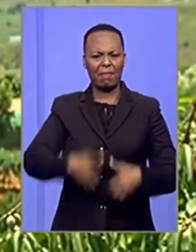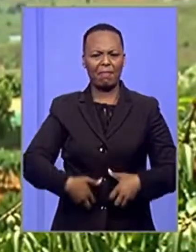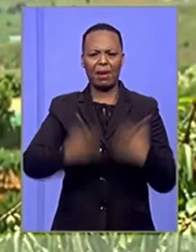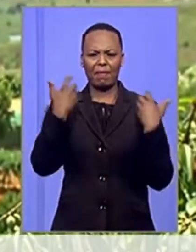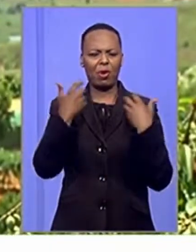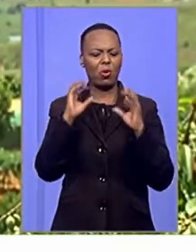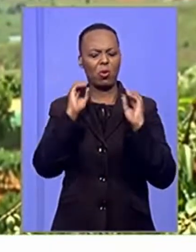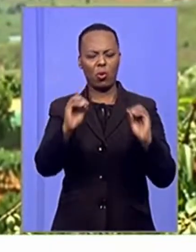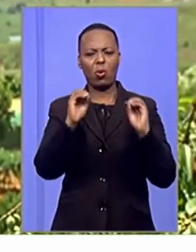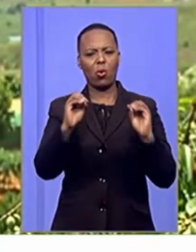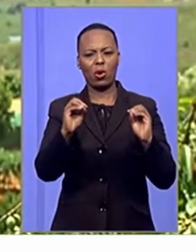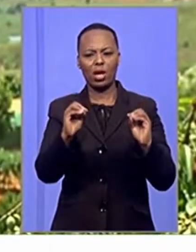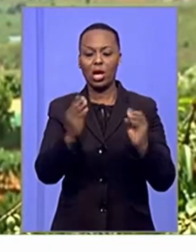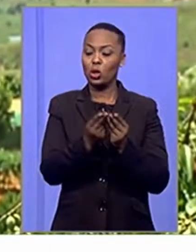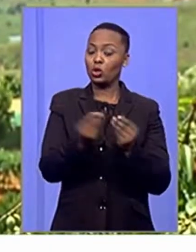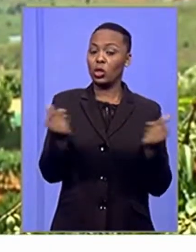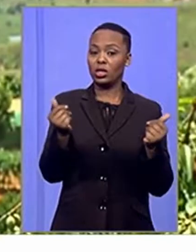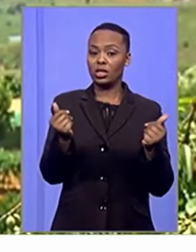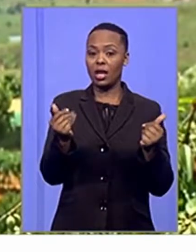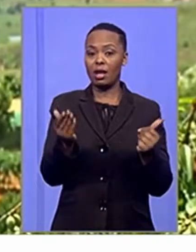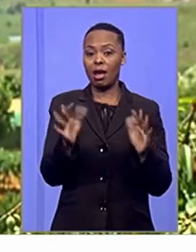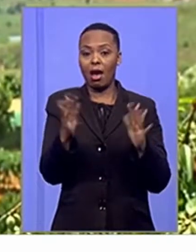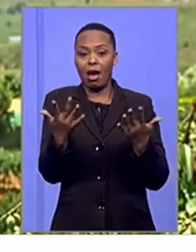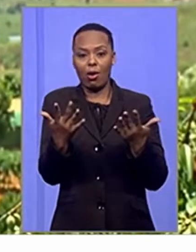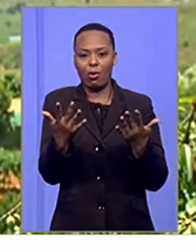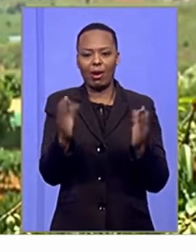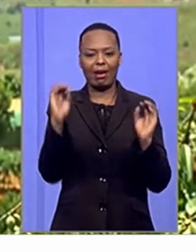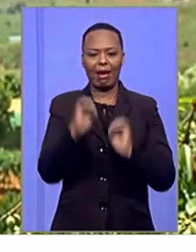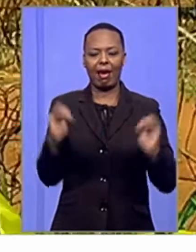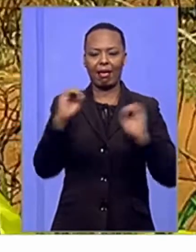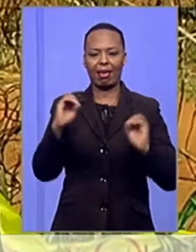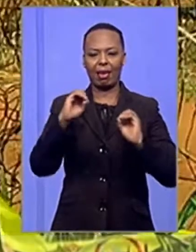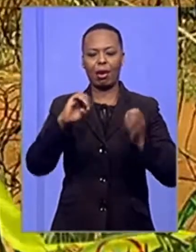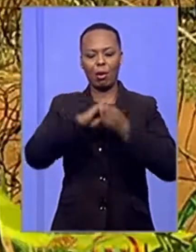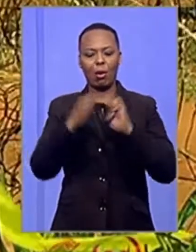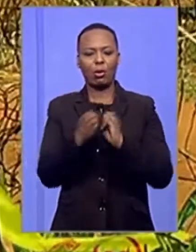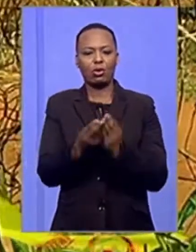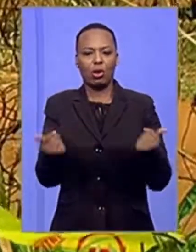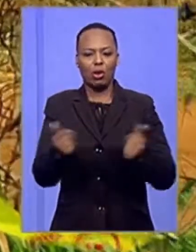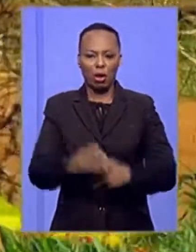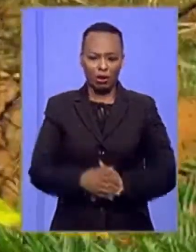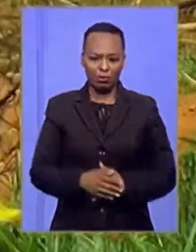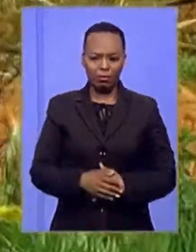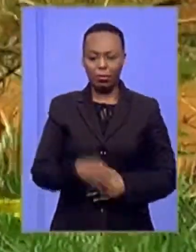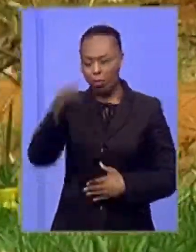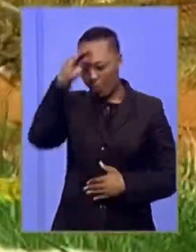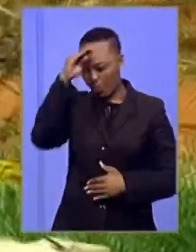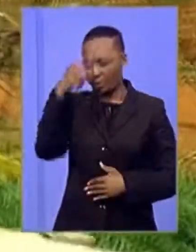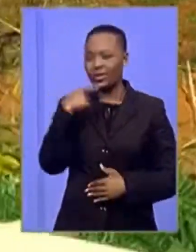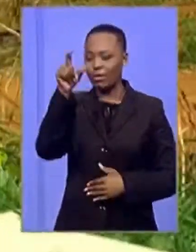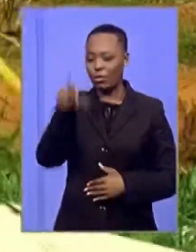have really a solution, just to come up with a solution to solve the problem. Sepolesa se re ha o motho ya seng a tshwerwe ha jwale.